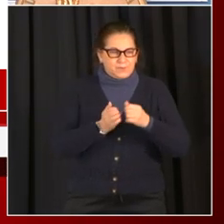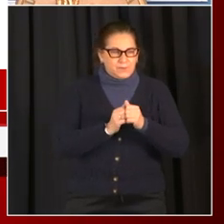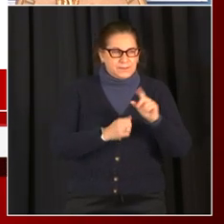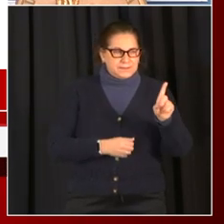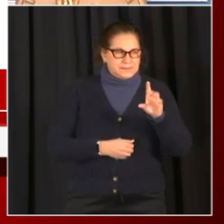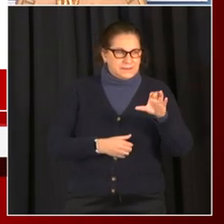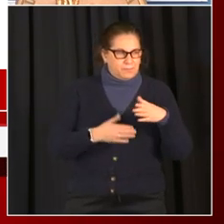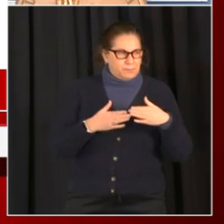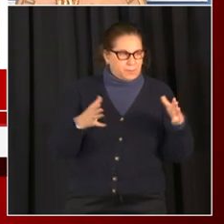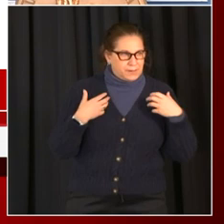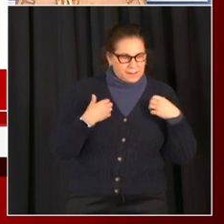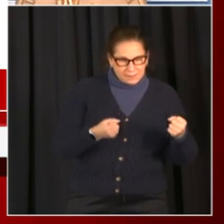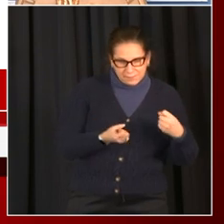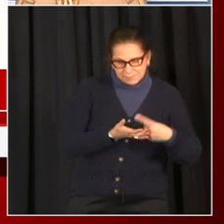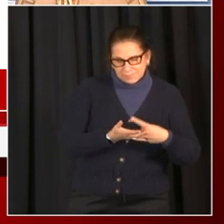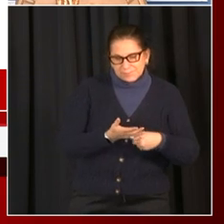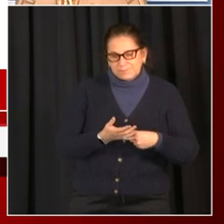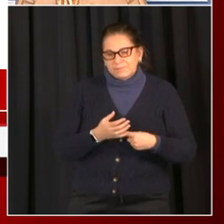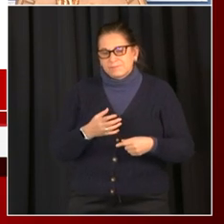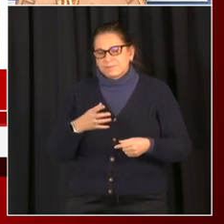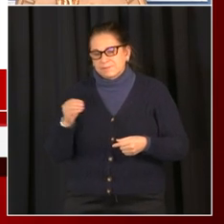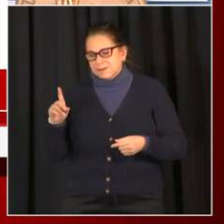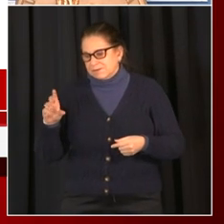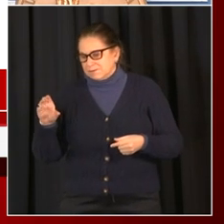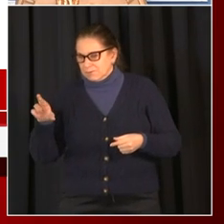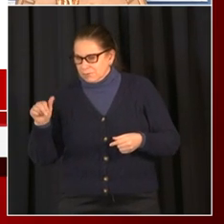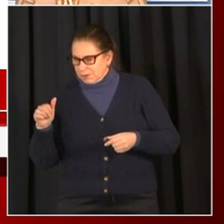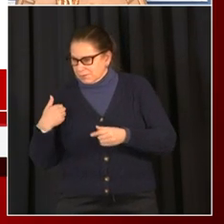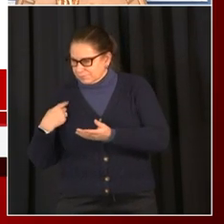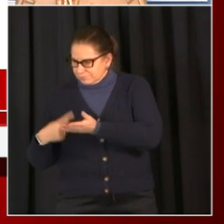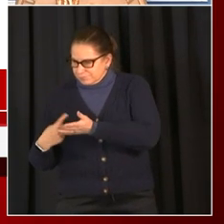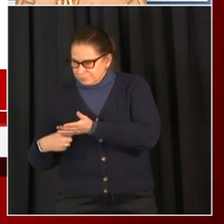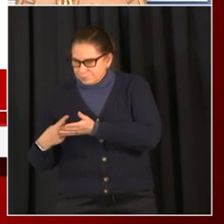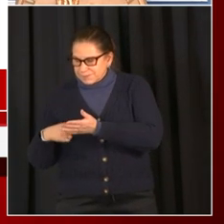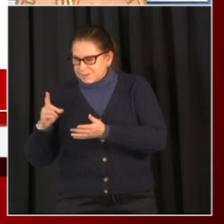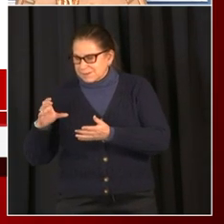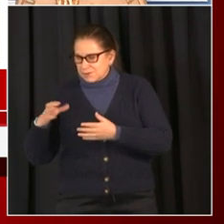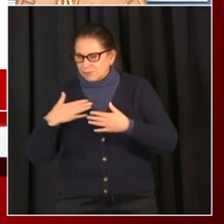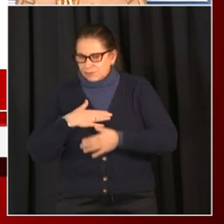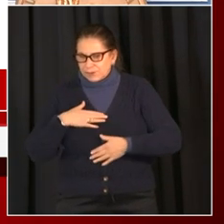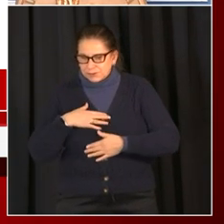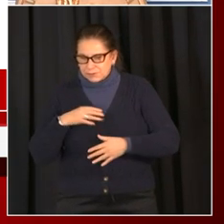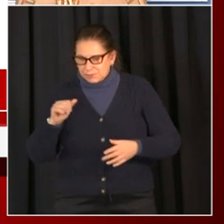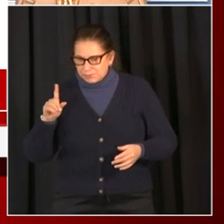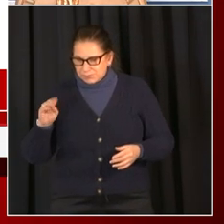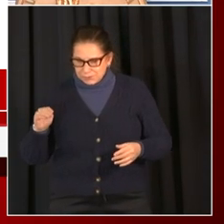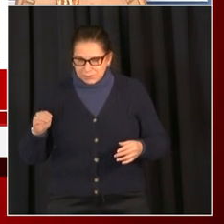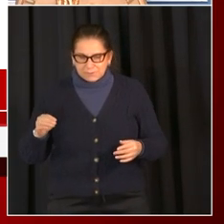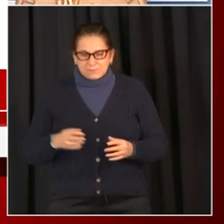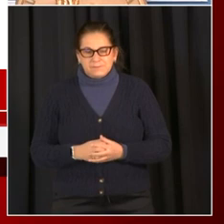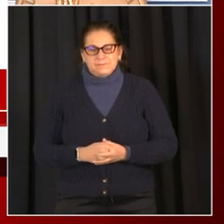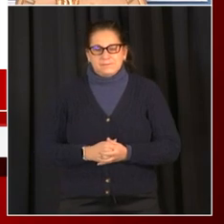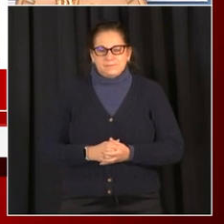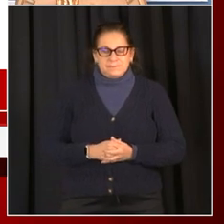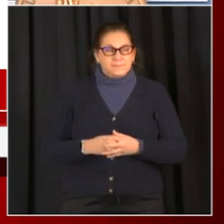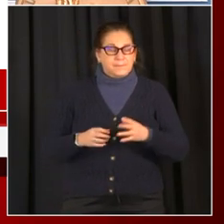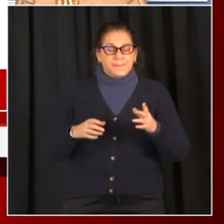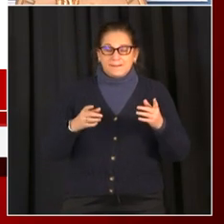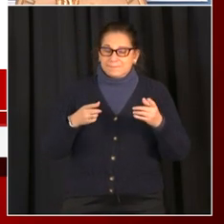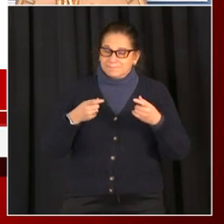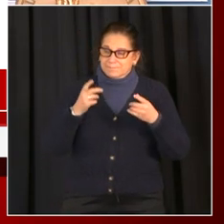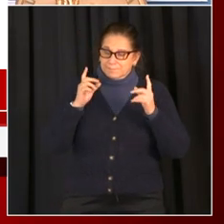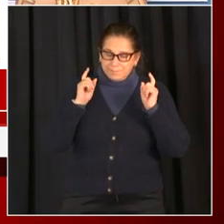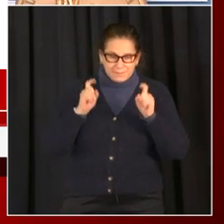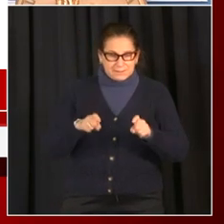compliance. There will also be updated information here for restaurants regarding the use of electric heaters and how